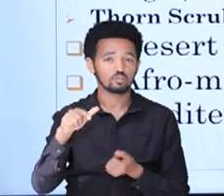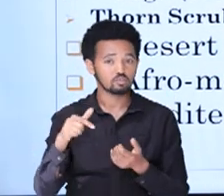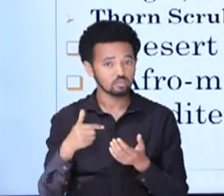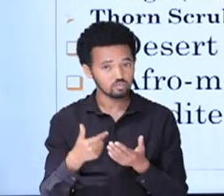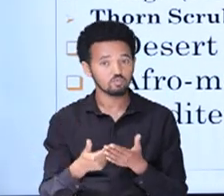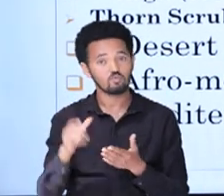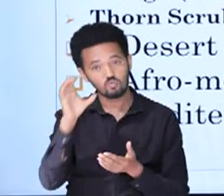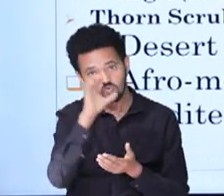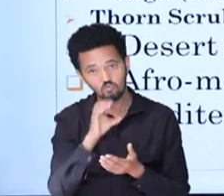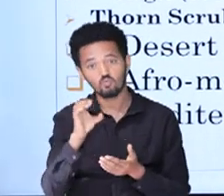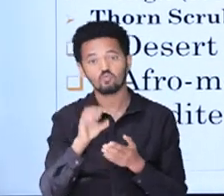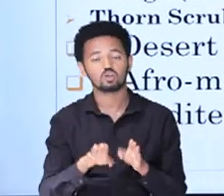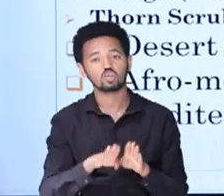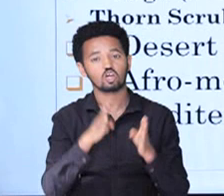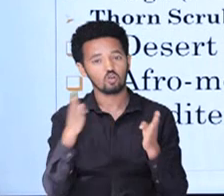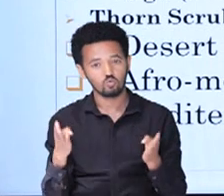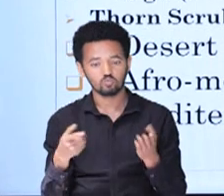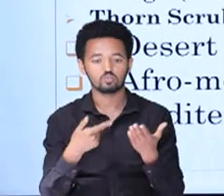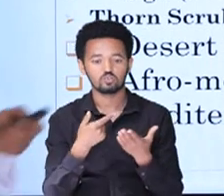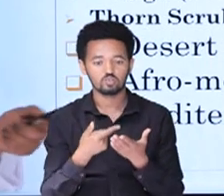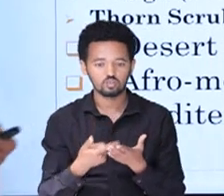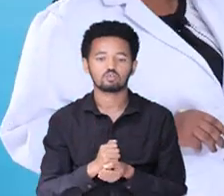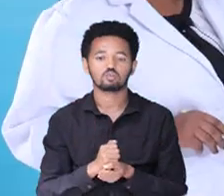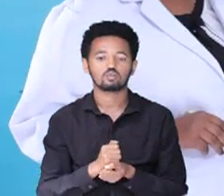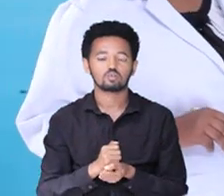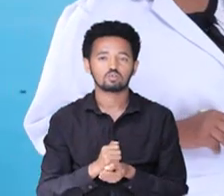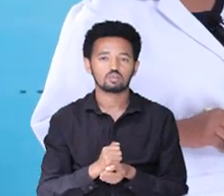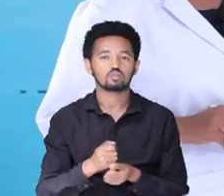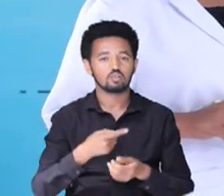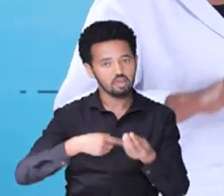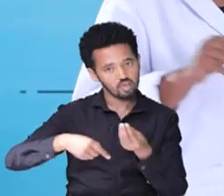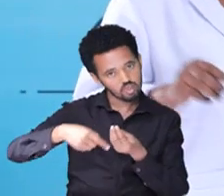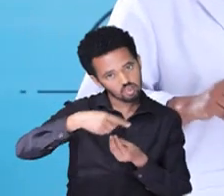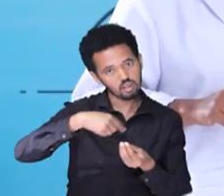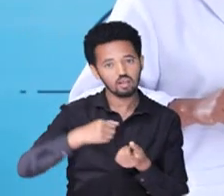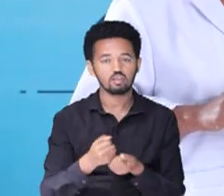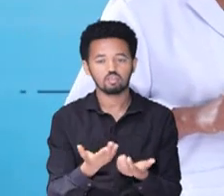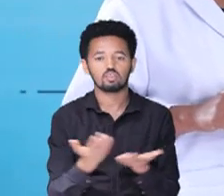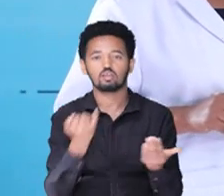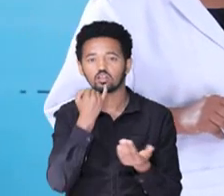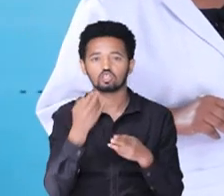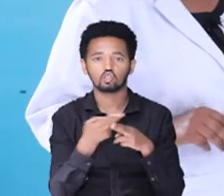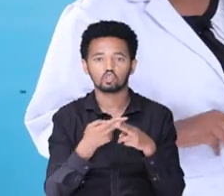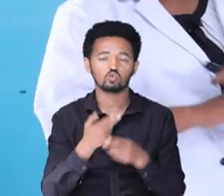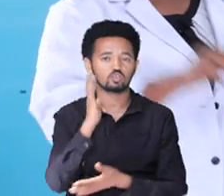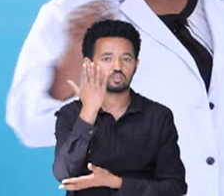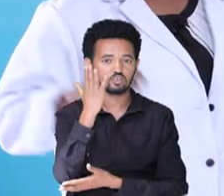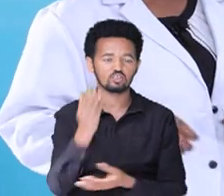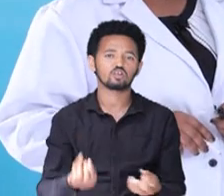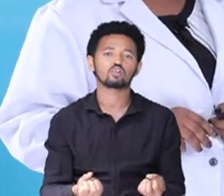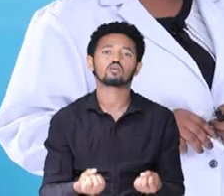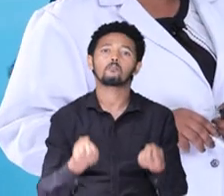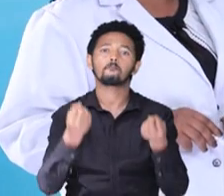is found close to the desert region because of in this area there is short trees and